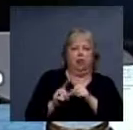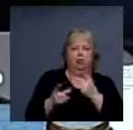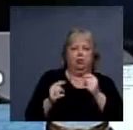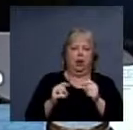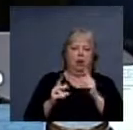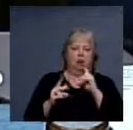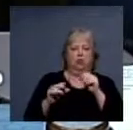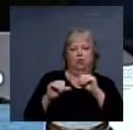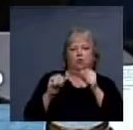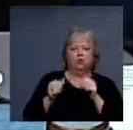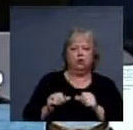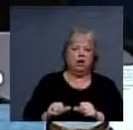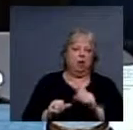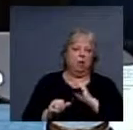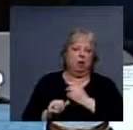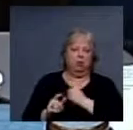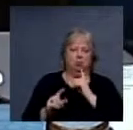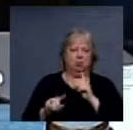things.